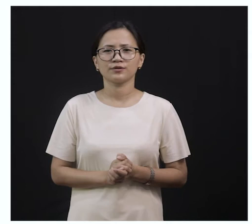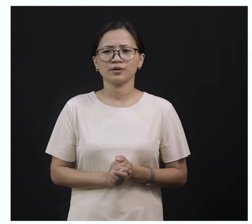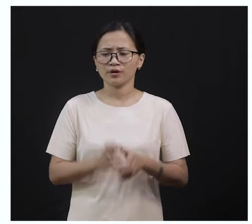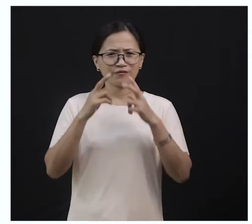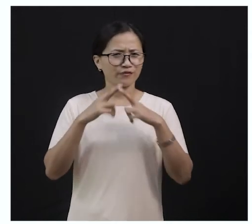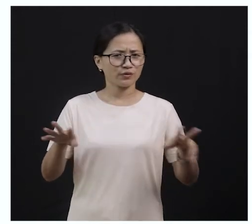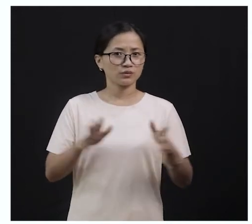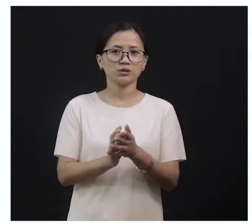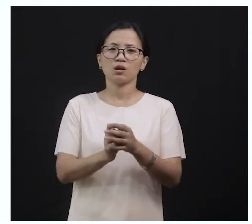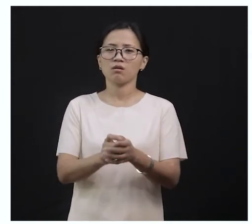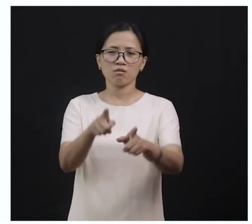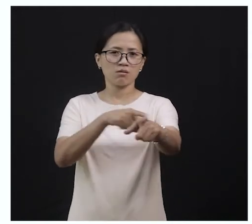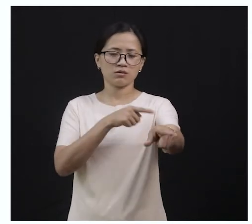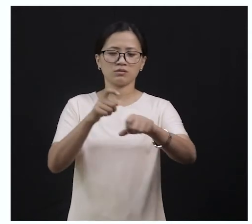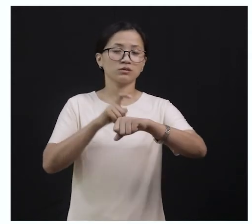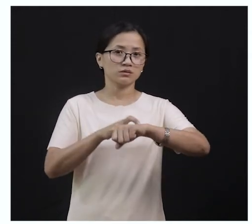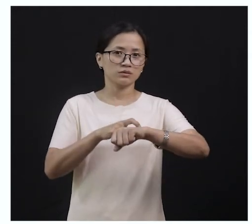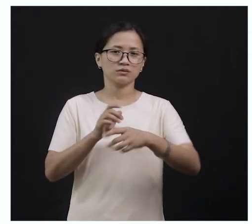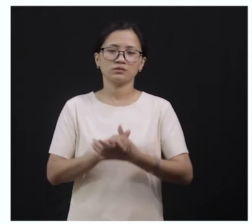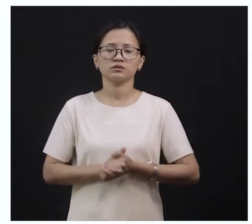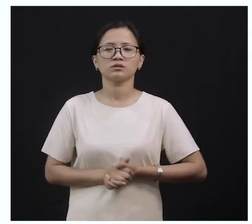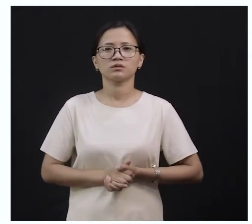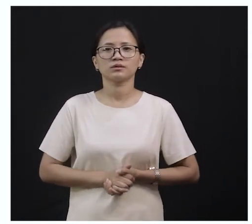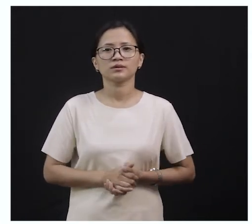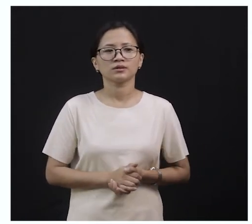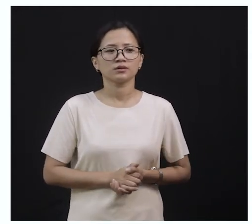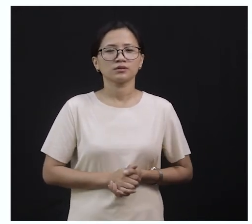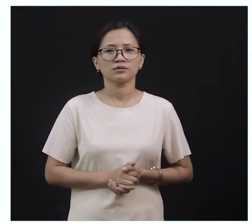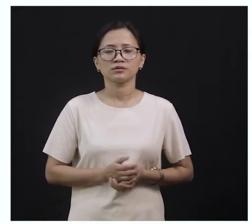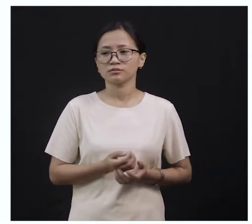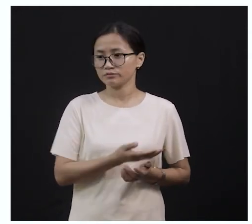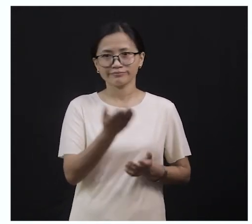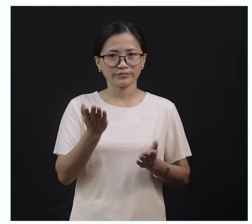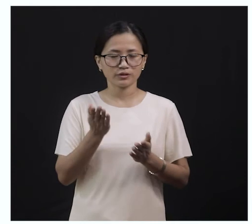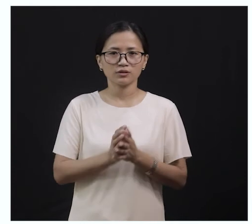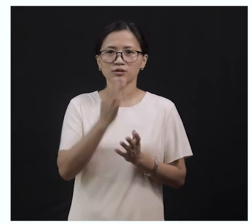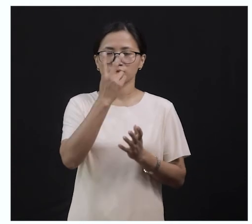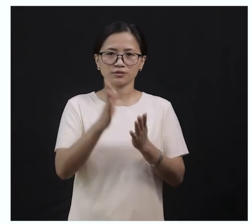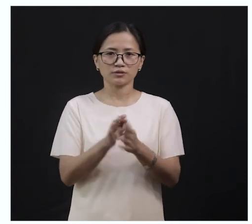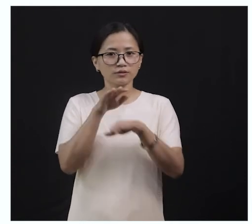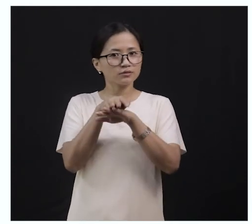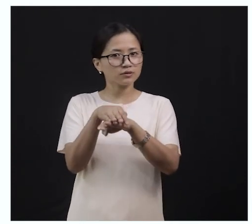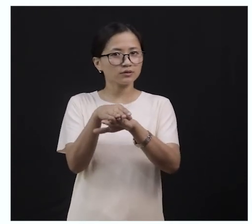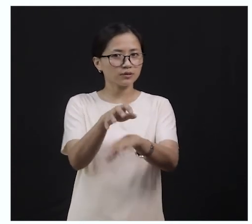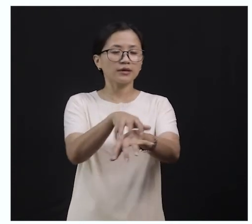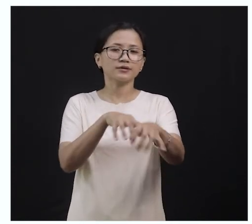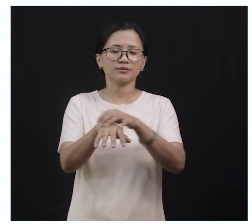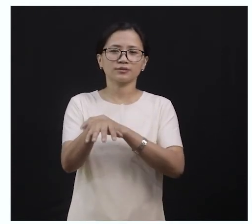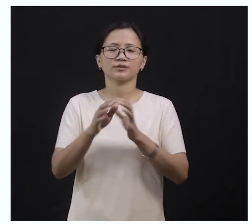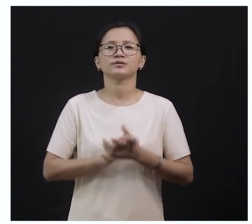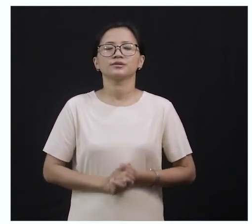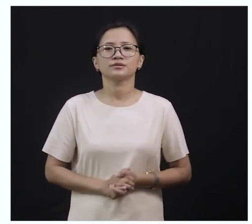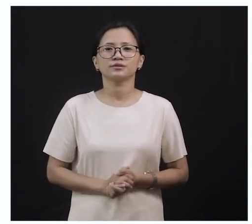a very long time, okay? So, and they are a sea animal, and they are considered as the longest